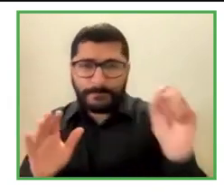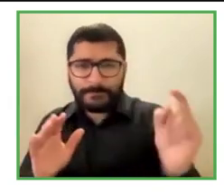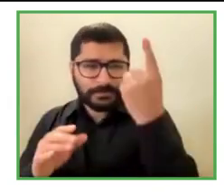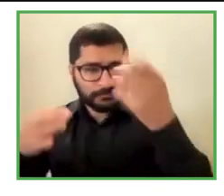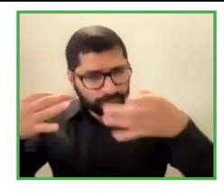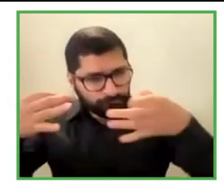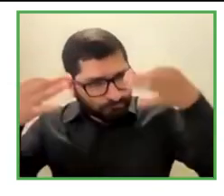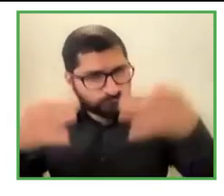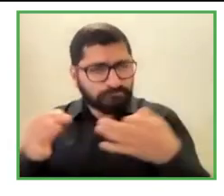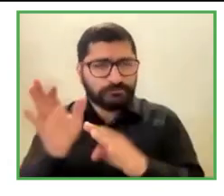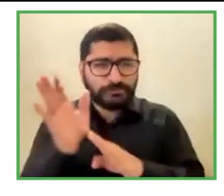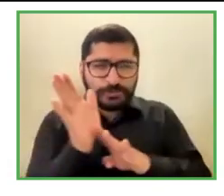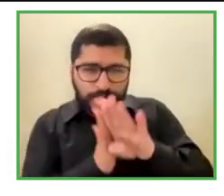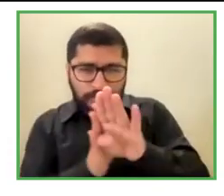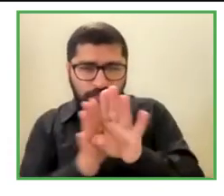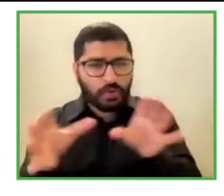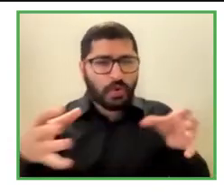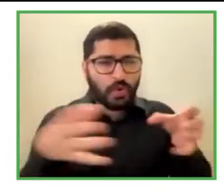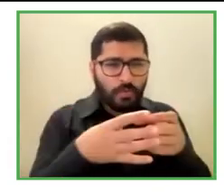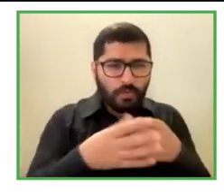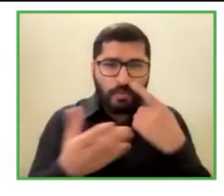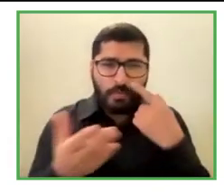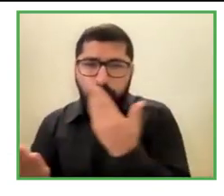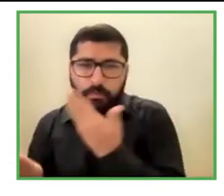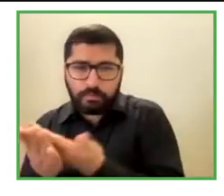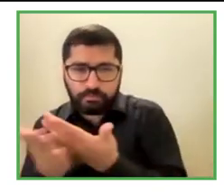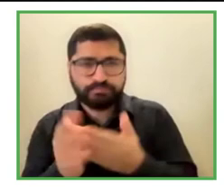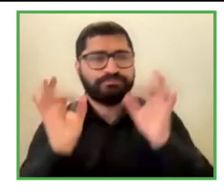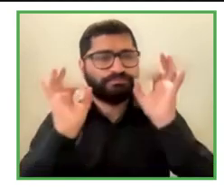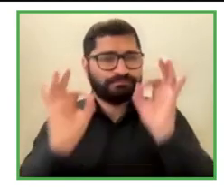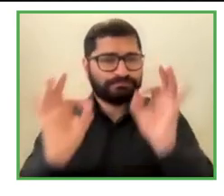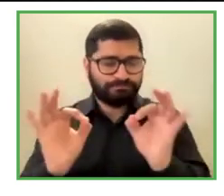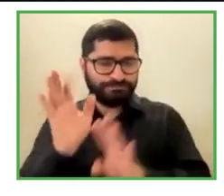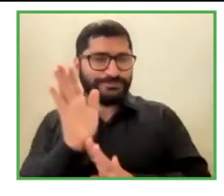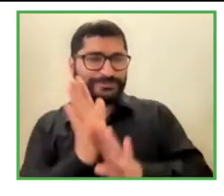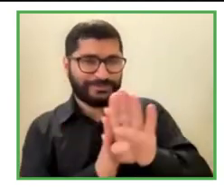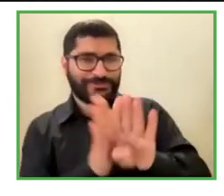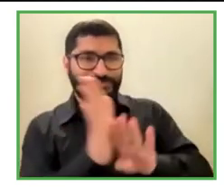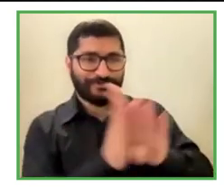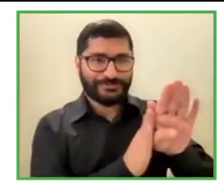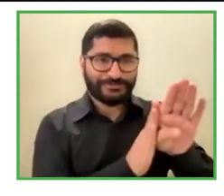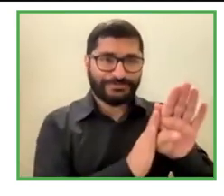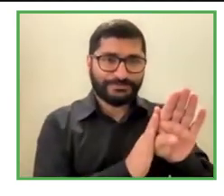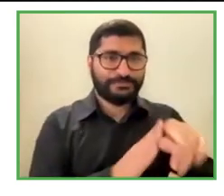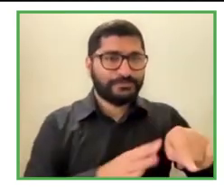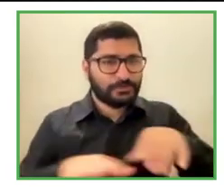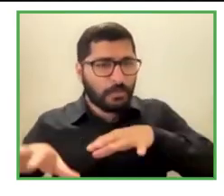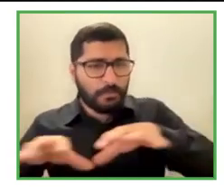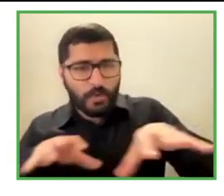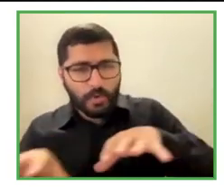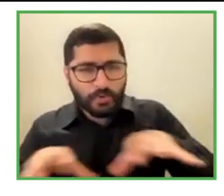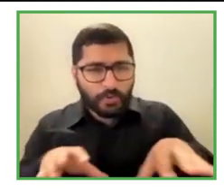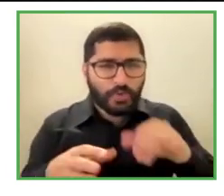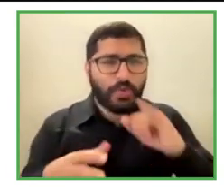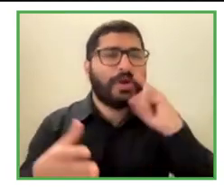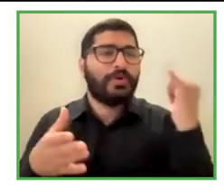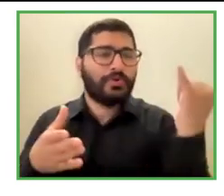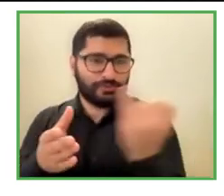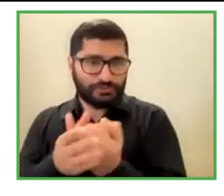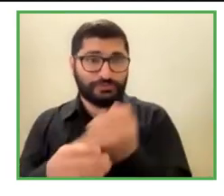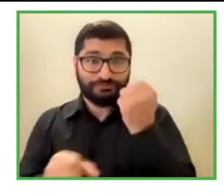effectively develop among the team the skills, the competences for the design and implementation of tools for social